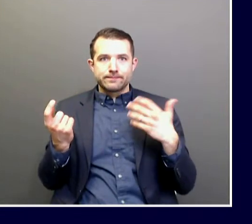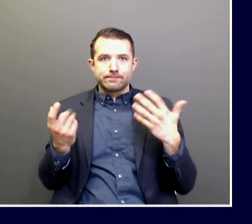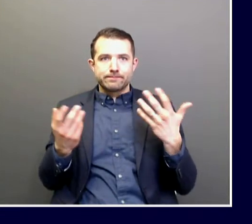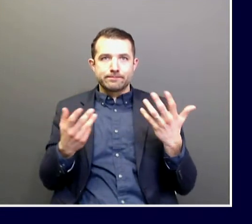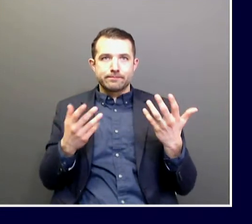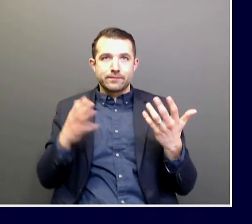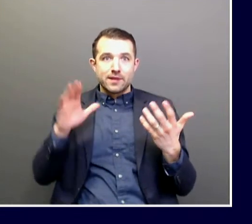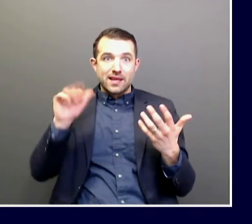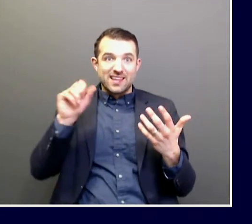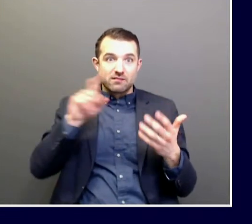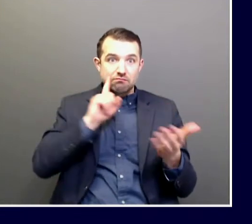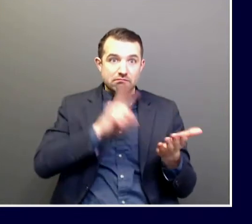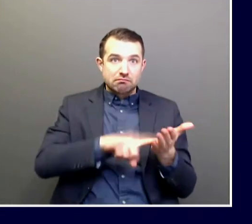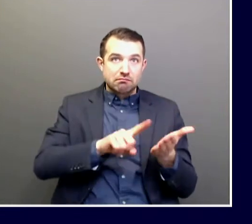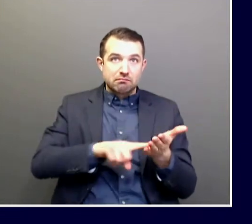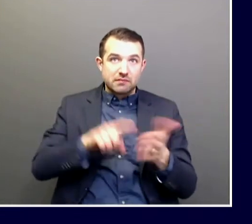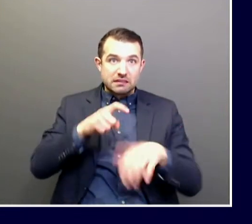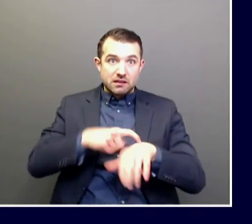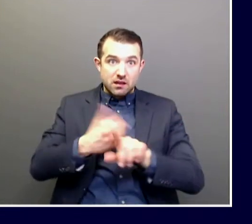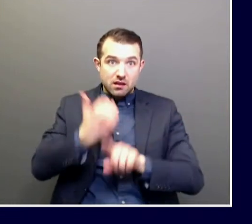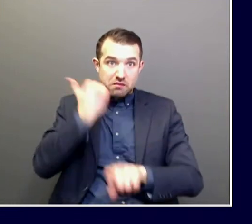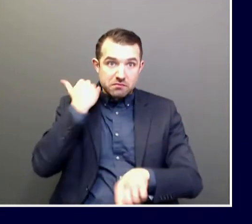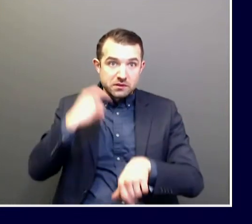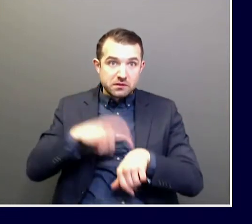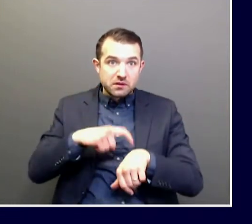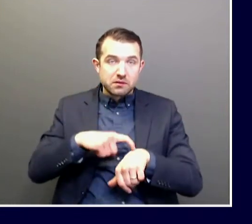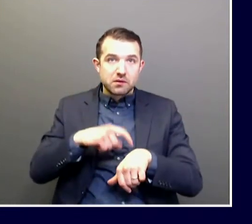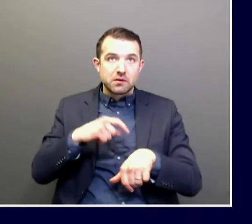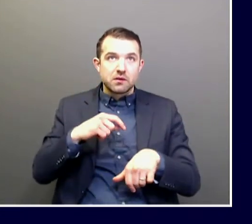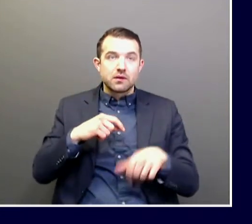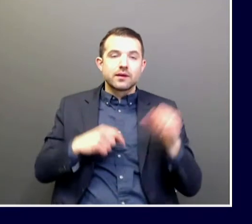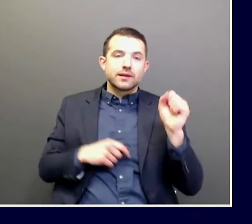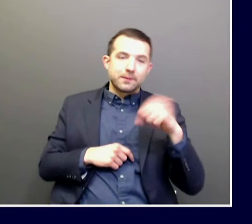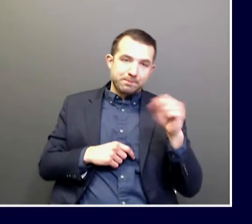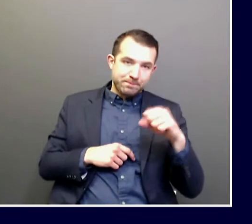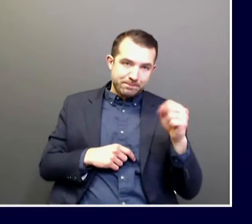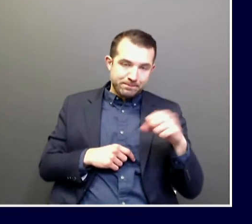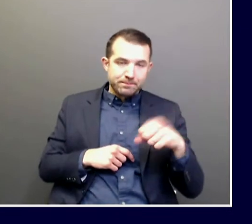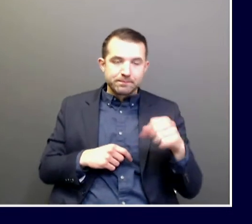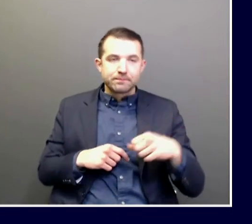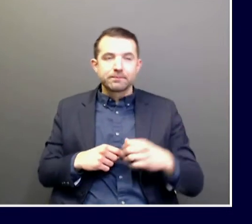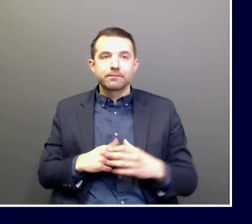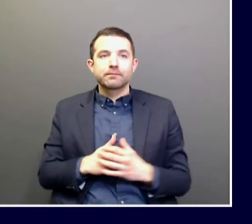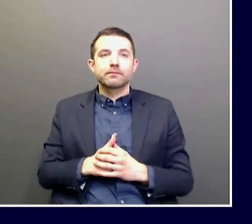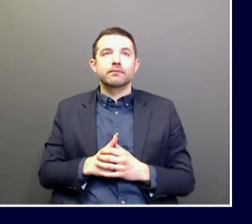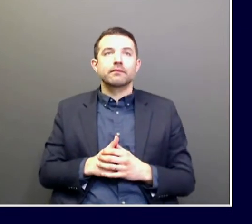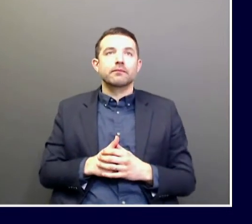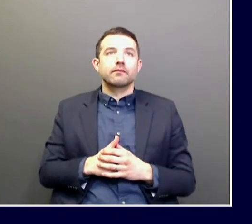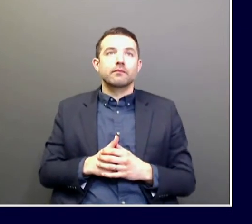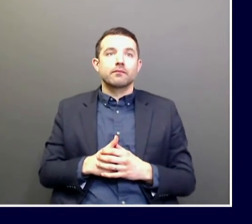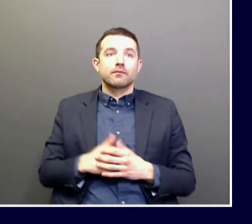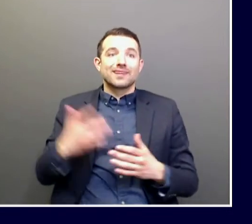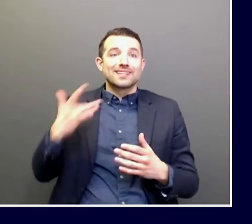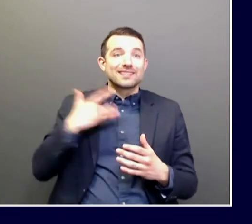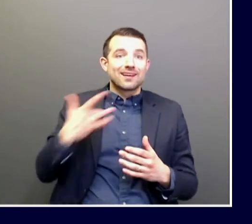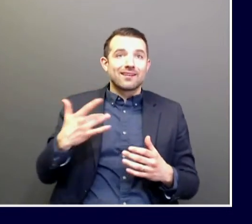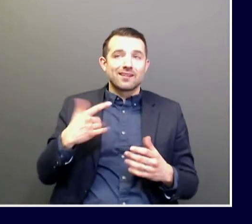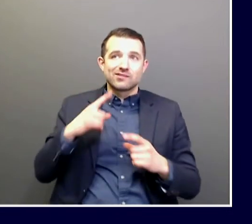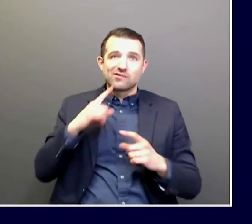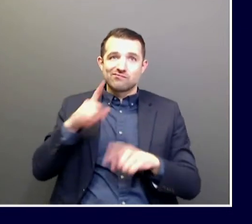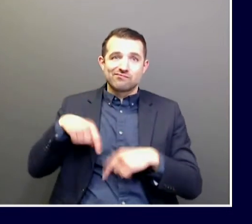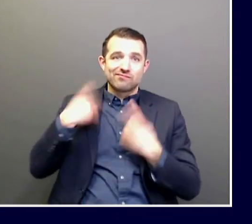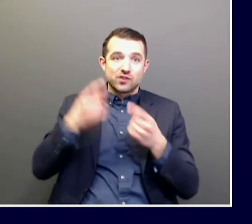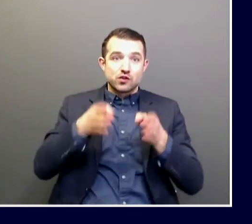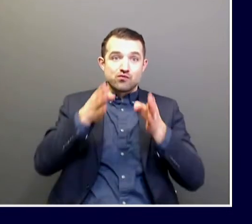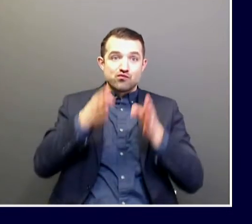investigation. That's right. Case investigation is intrinsically a human-to-human process, and we've scaled it up